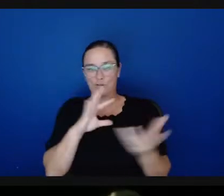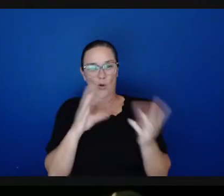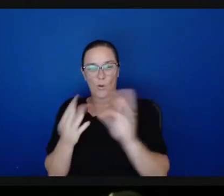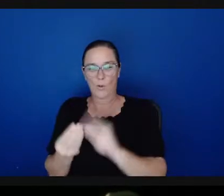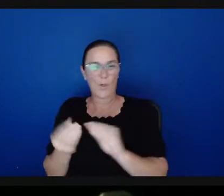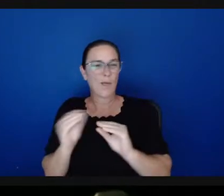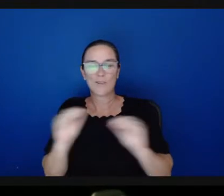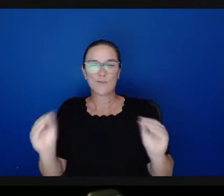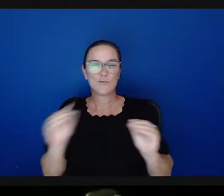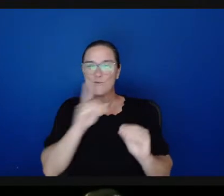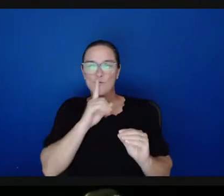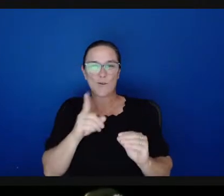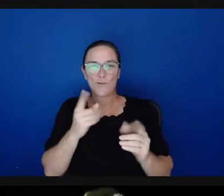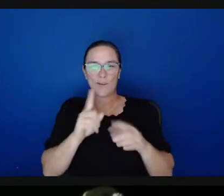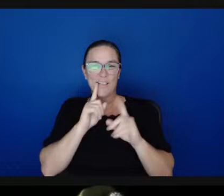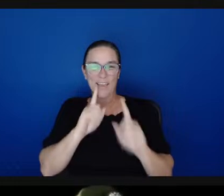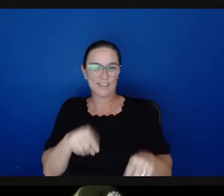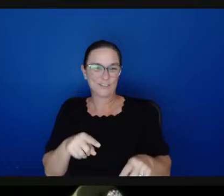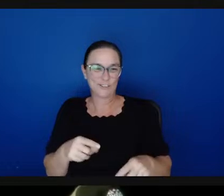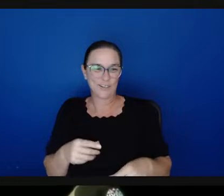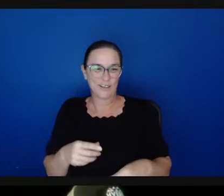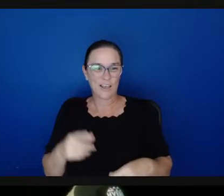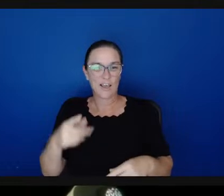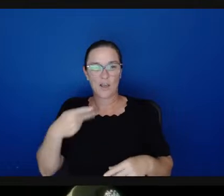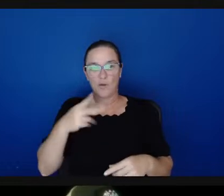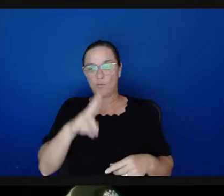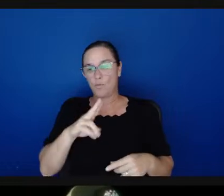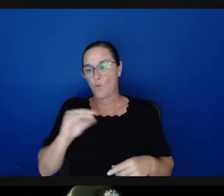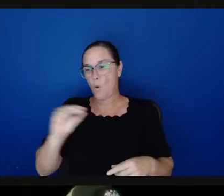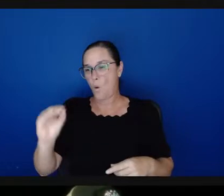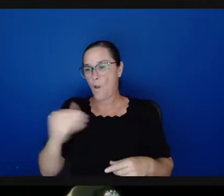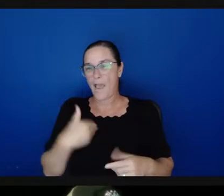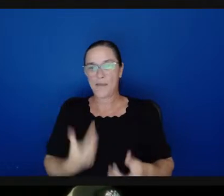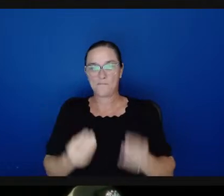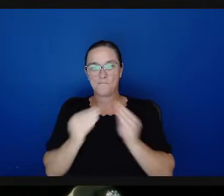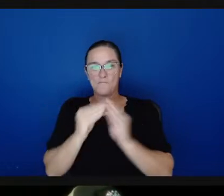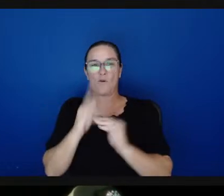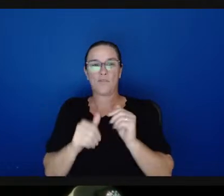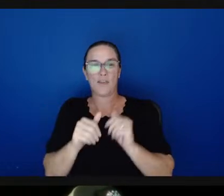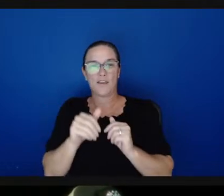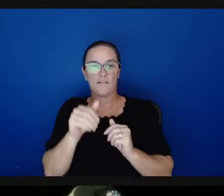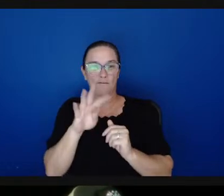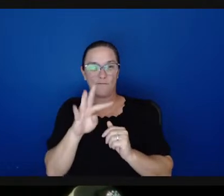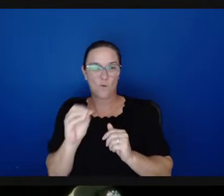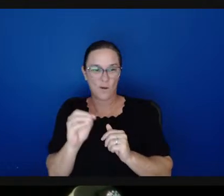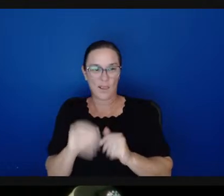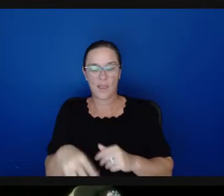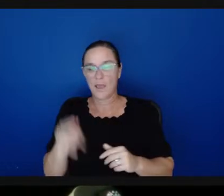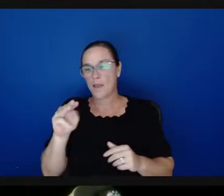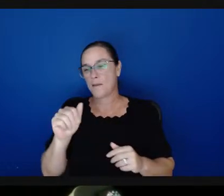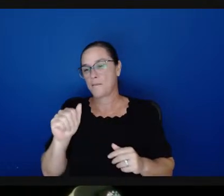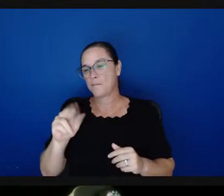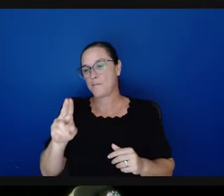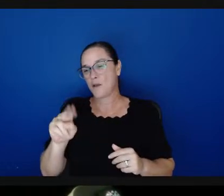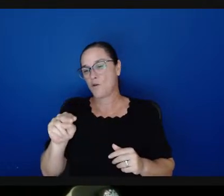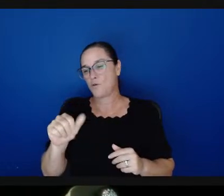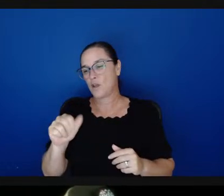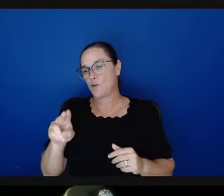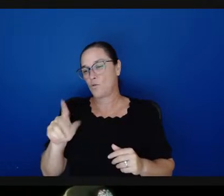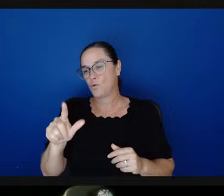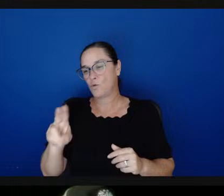that. We talked about how Pu'u'o had more than 40 high fountain episodes. Manaulu had more than a